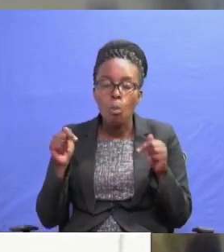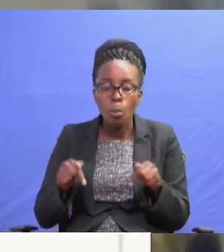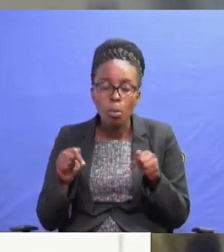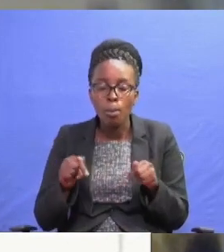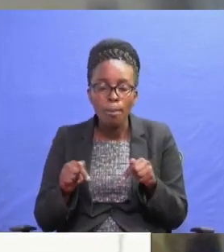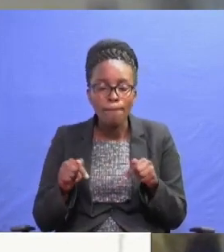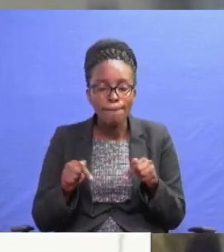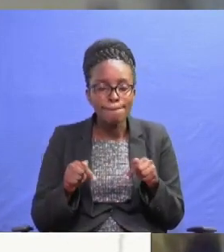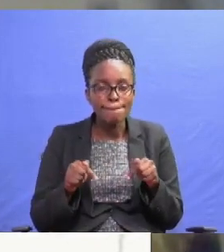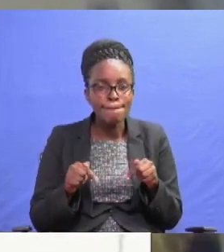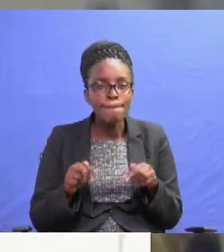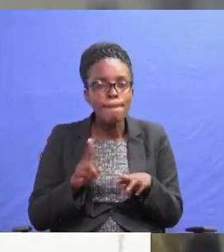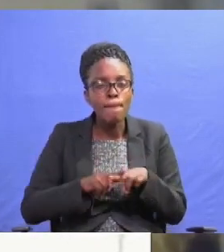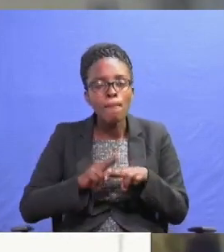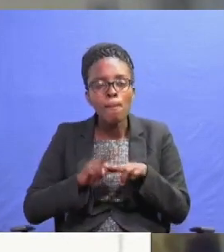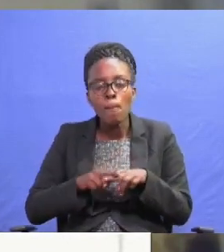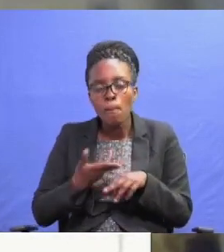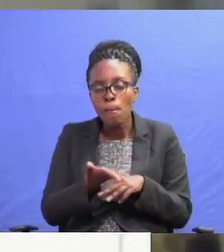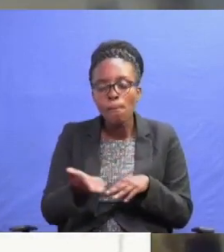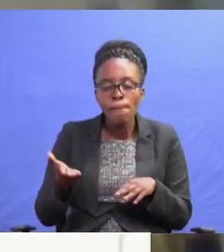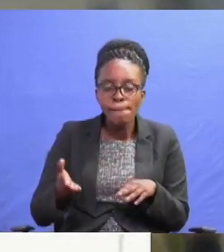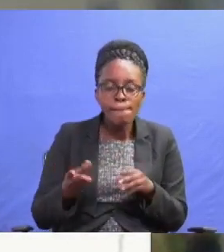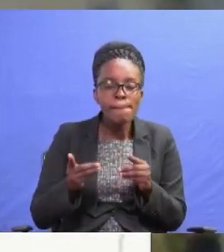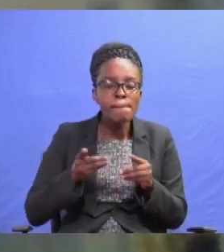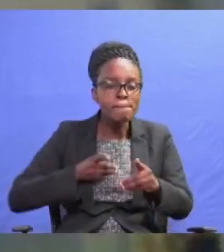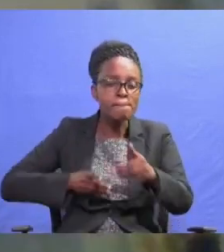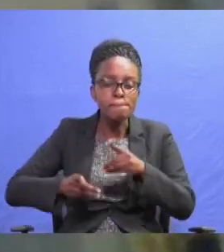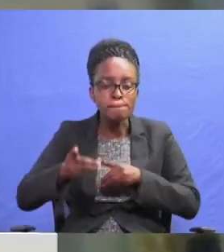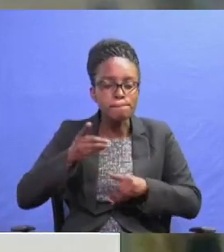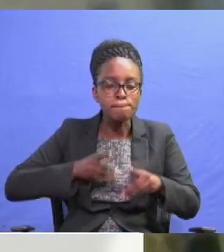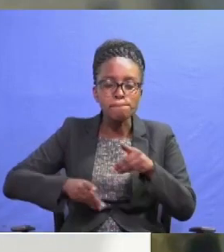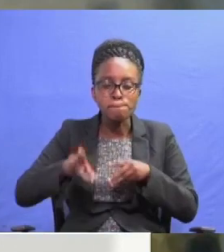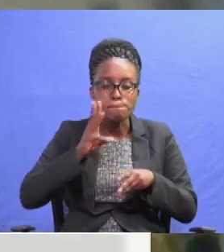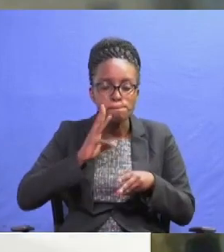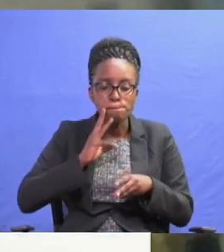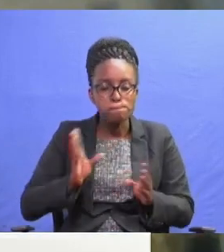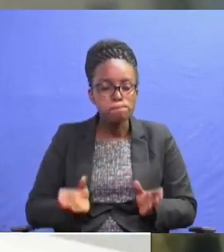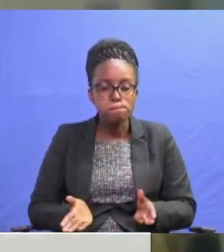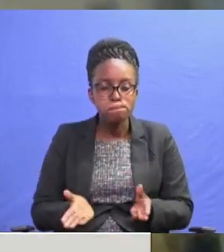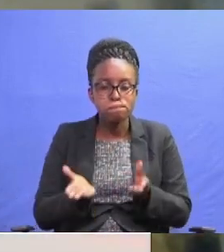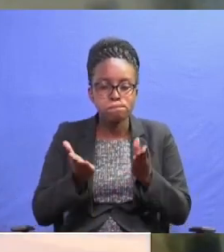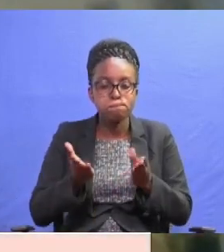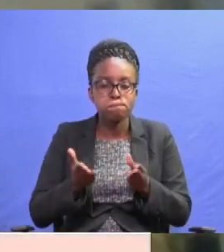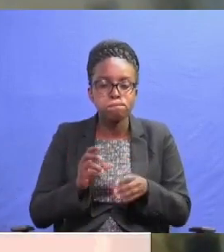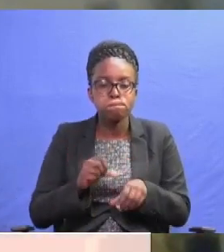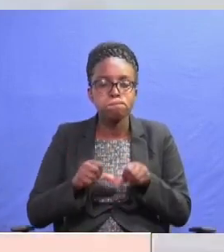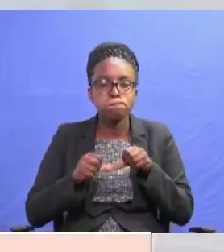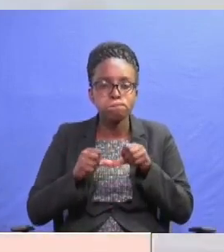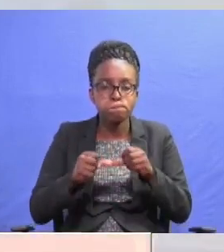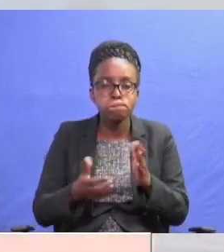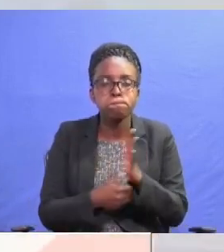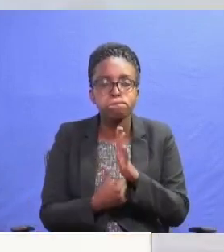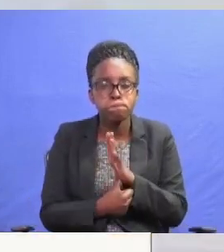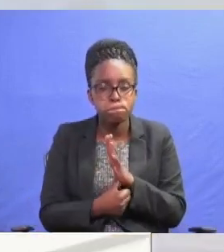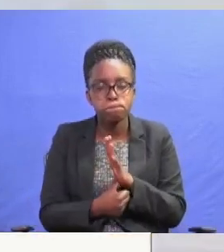cannot just sit here and wait for direction that the flood is a disaster, when I can already see that it is a disaster and I'm